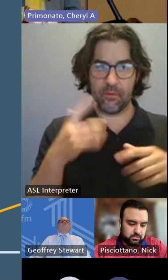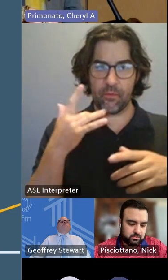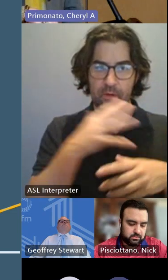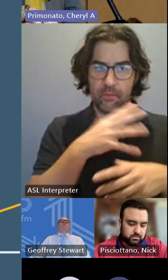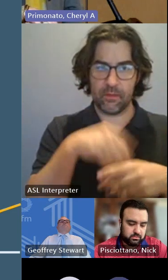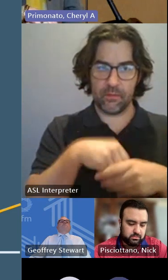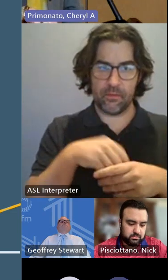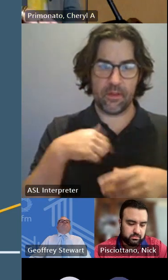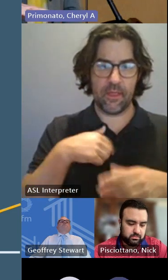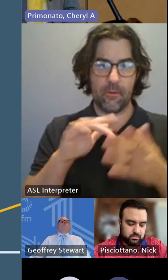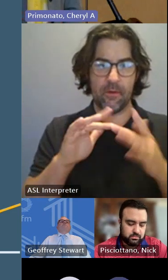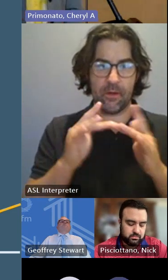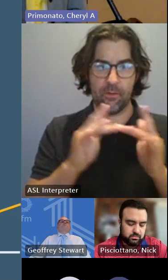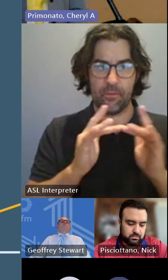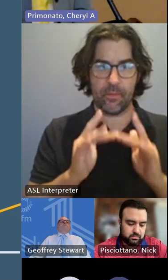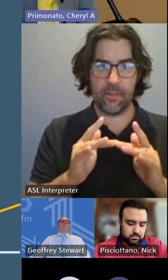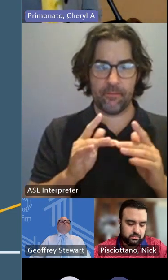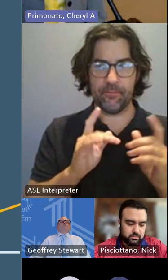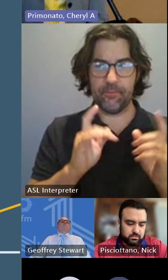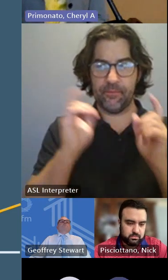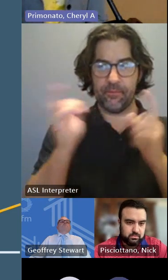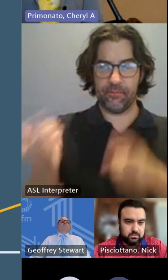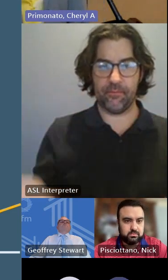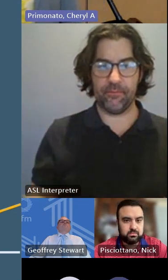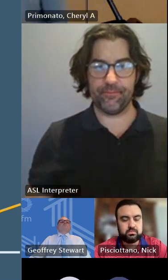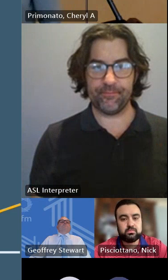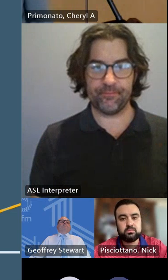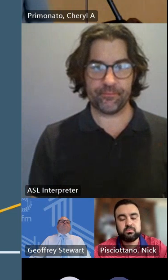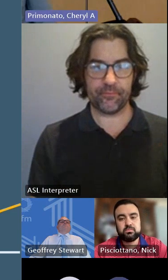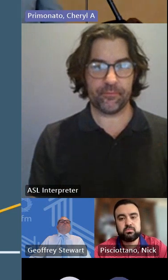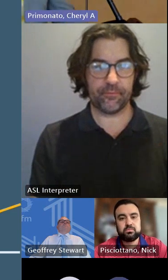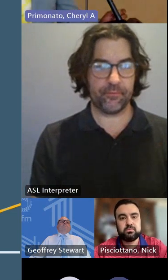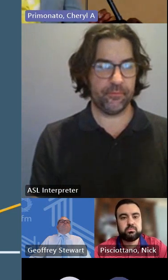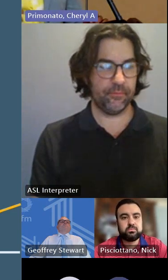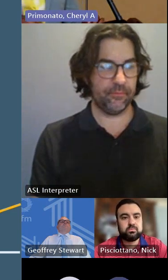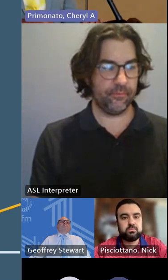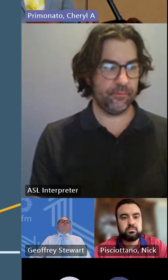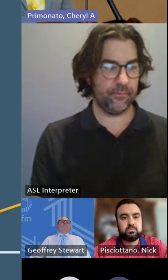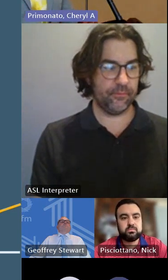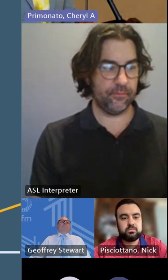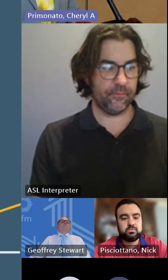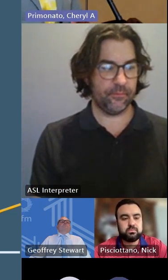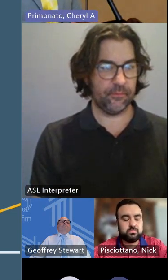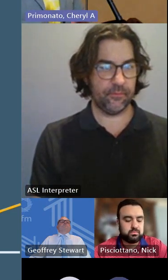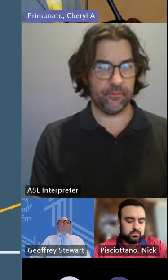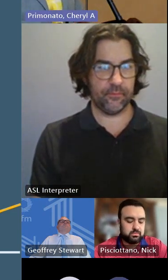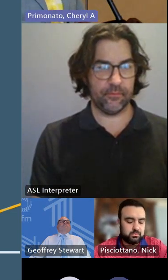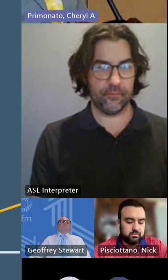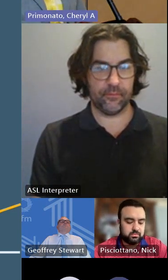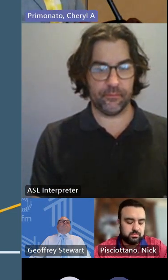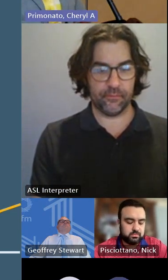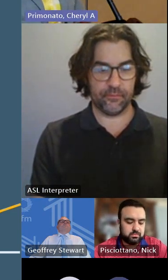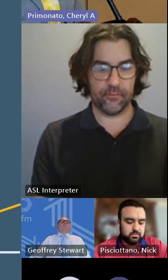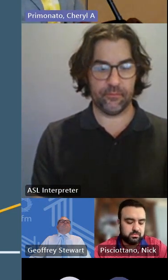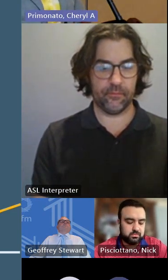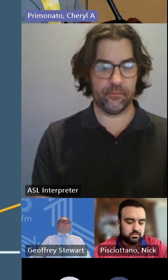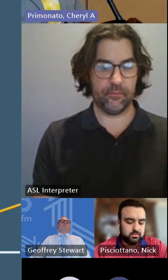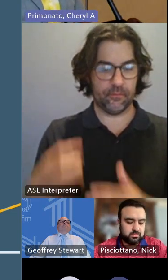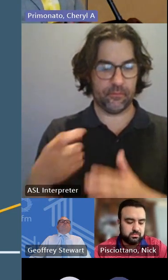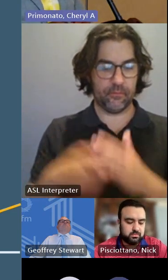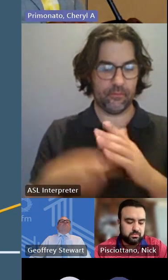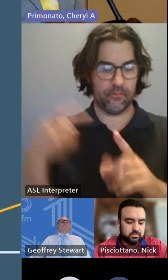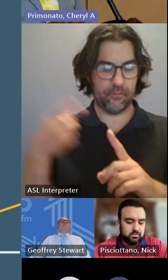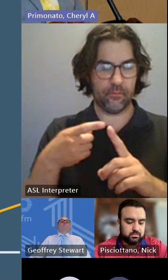in our network. I'll turn it back over to Dominica. I have another question. How was the price point arrived at? Was